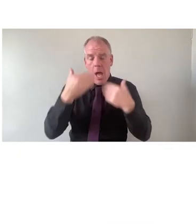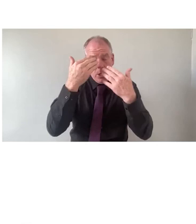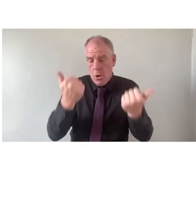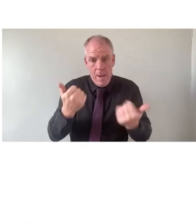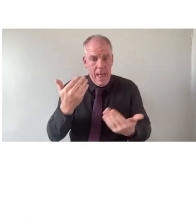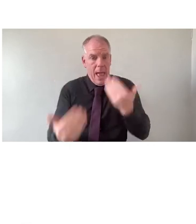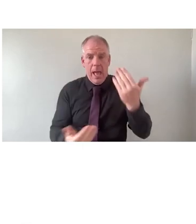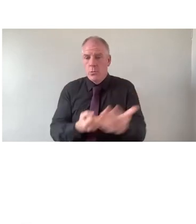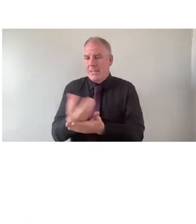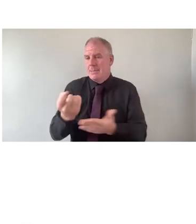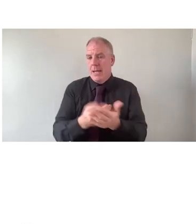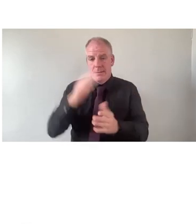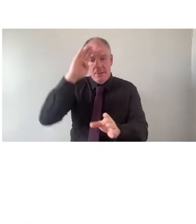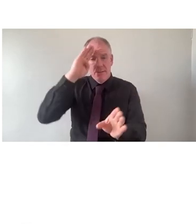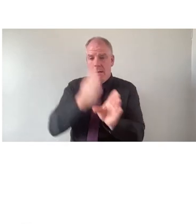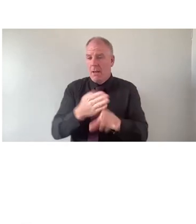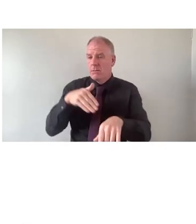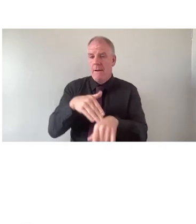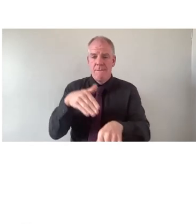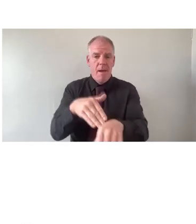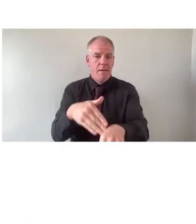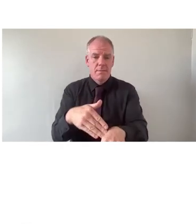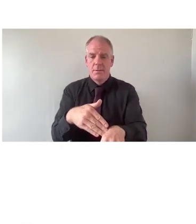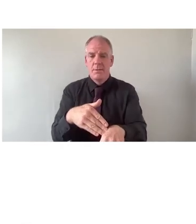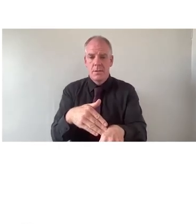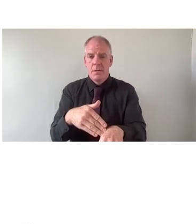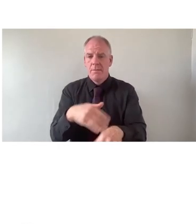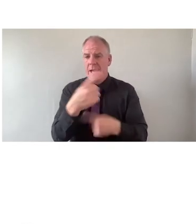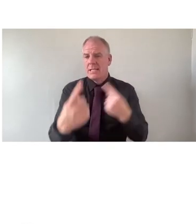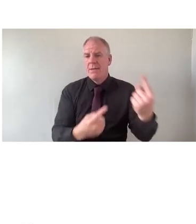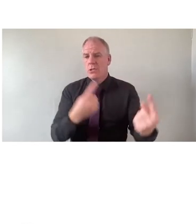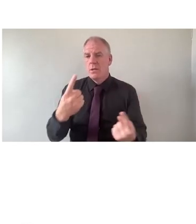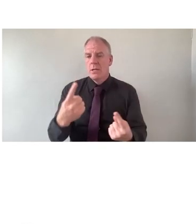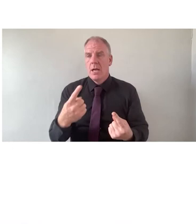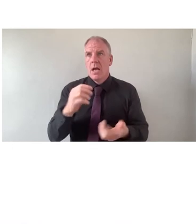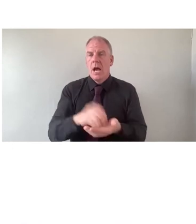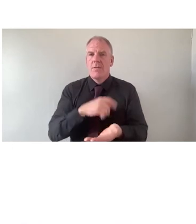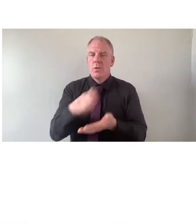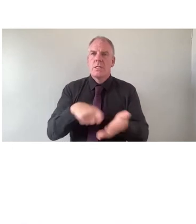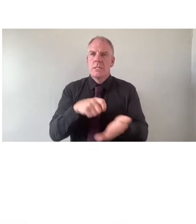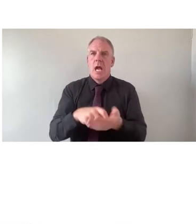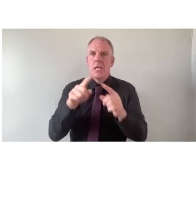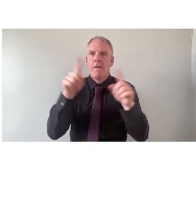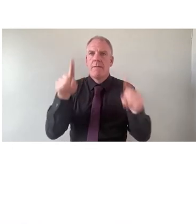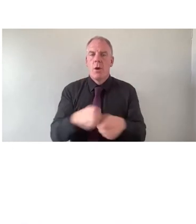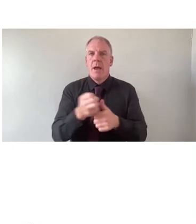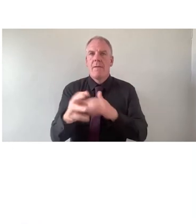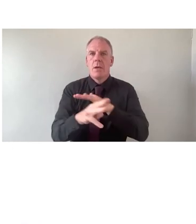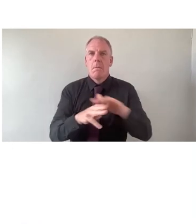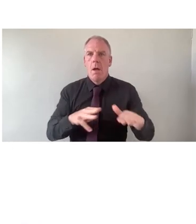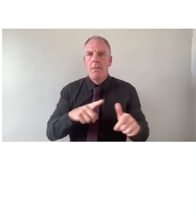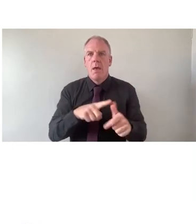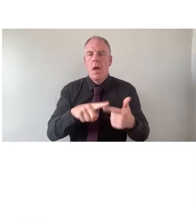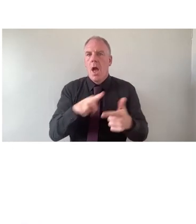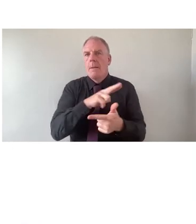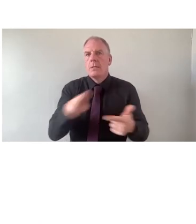I don't even know how to explain the psychological impact that it has on an individual when you have to sign a form every month that says you aren't as